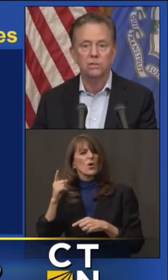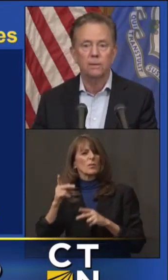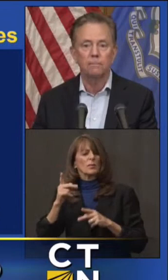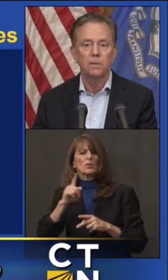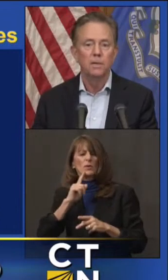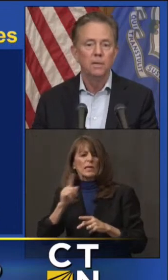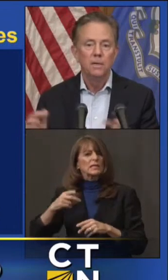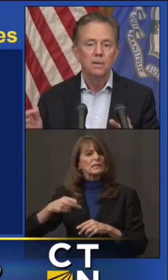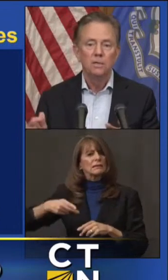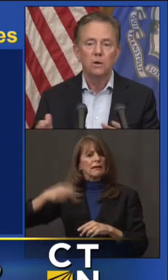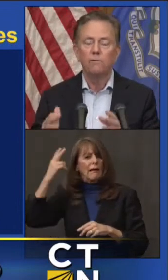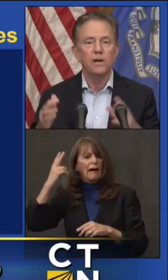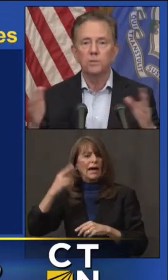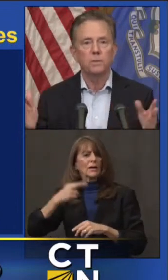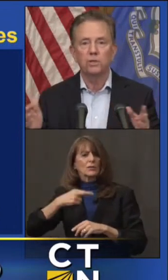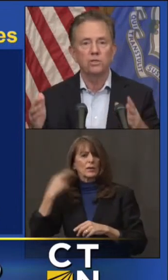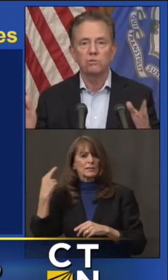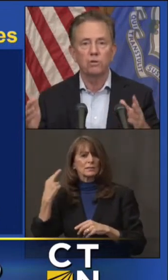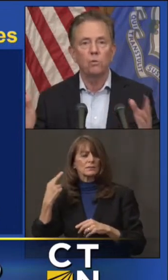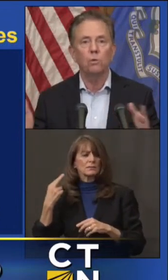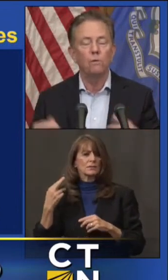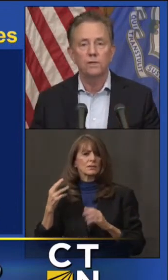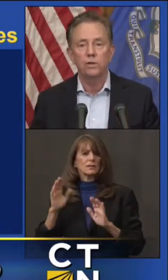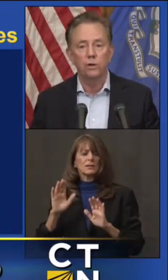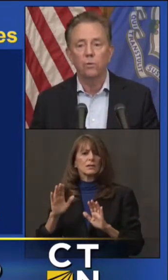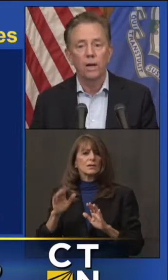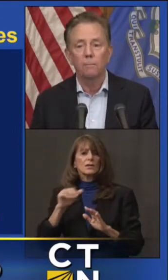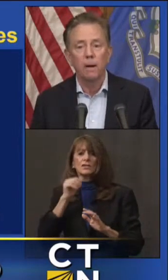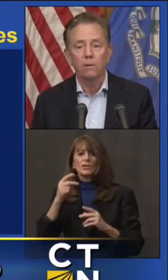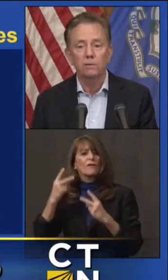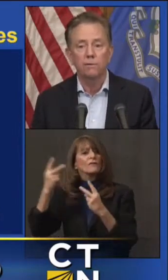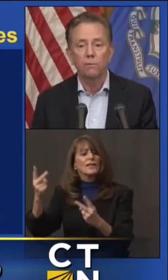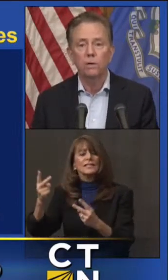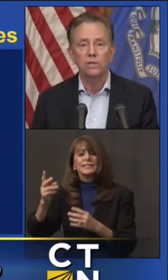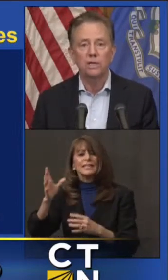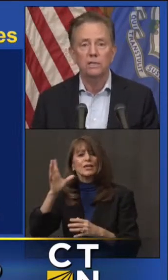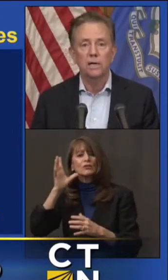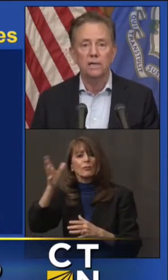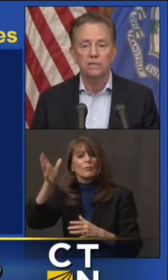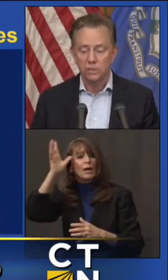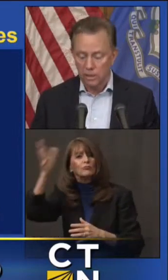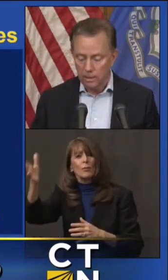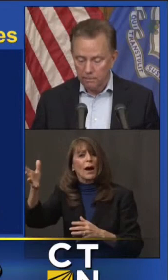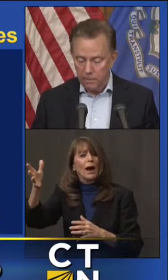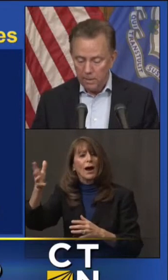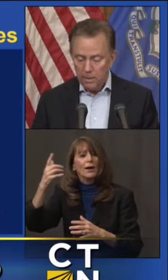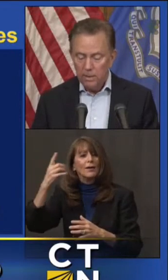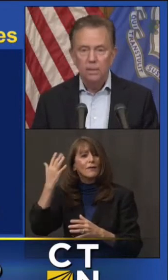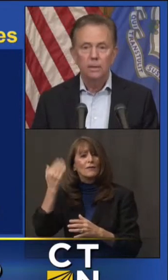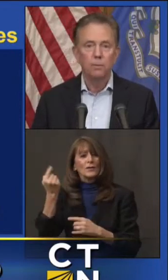situations. No offense, but just don't go visit your grandparents for 14 days.